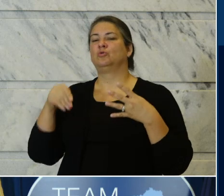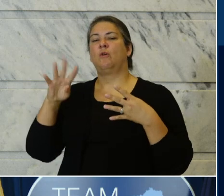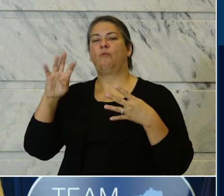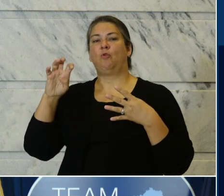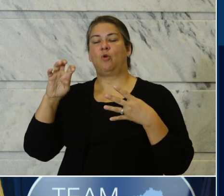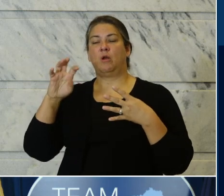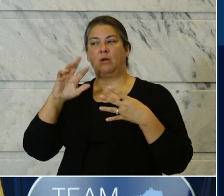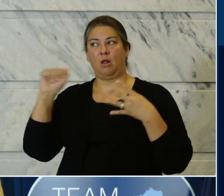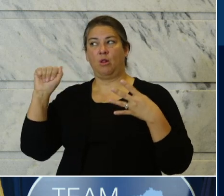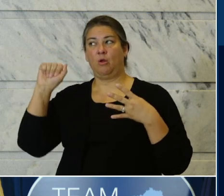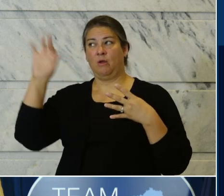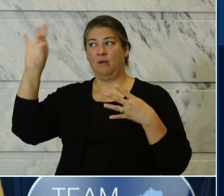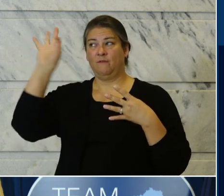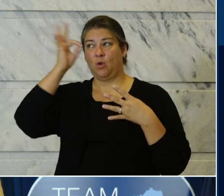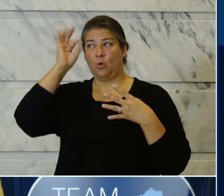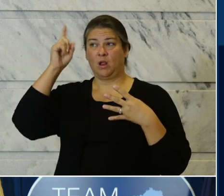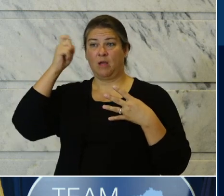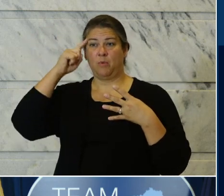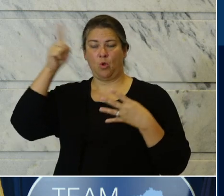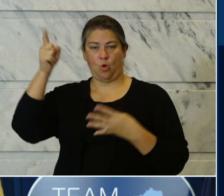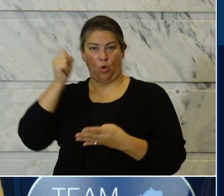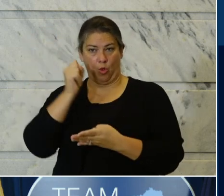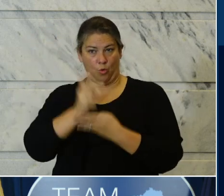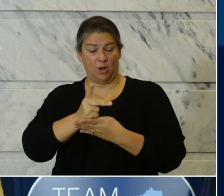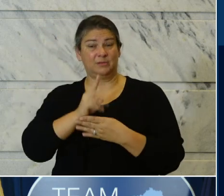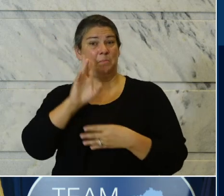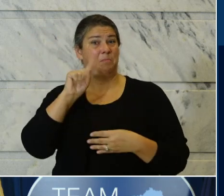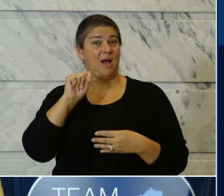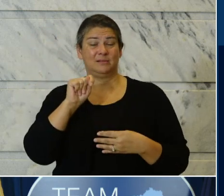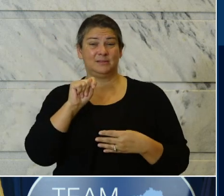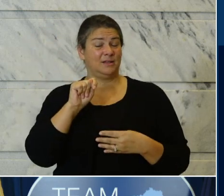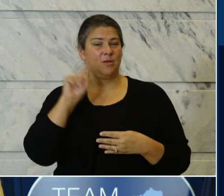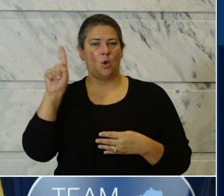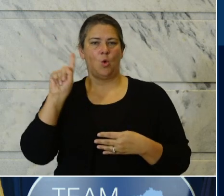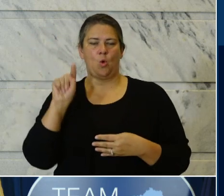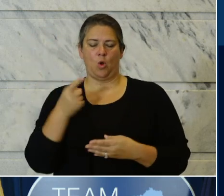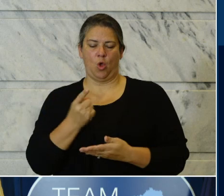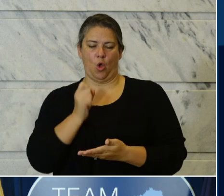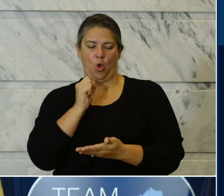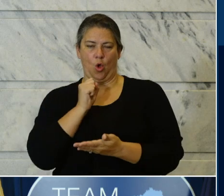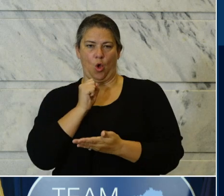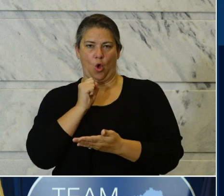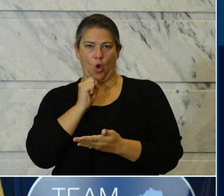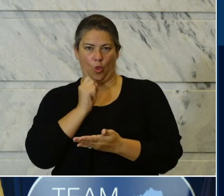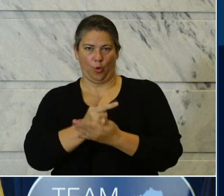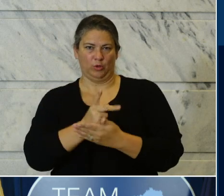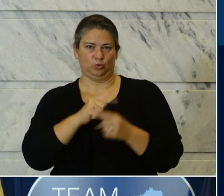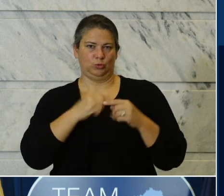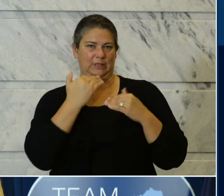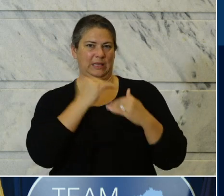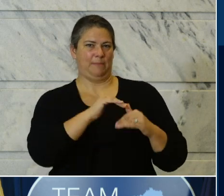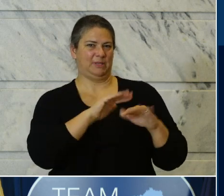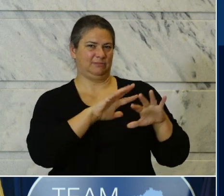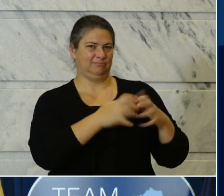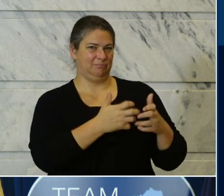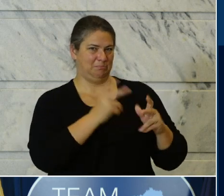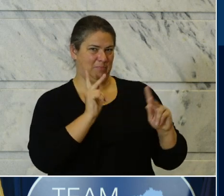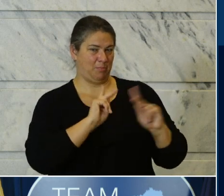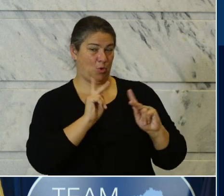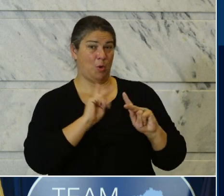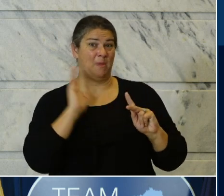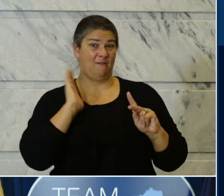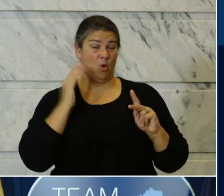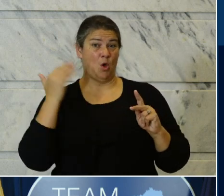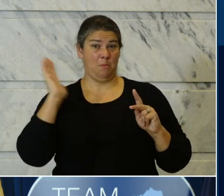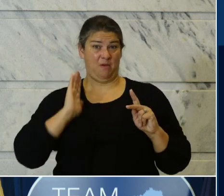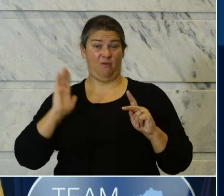has authorized, but talk through how it only authorized those dollars to a limited group of people, smaller than those